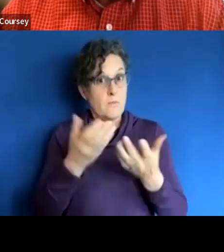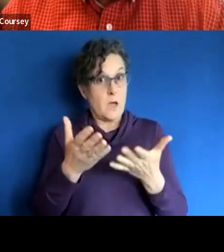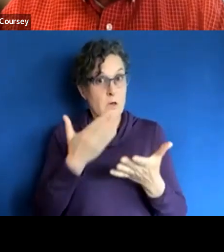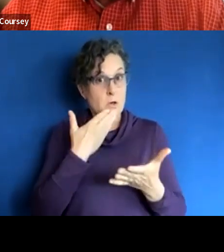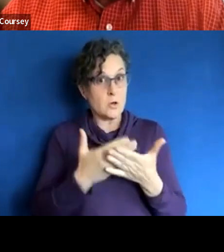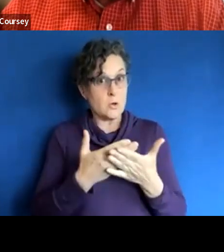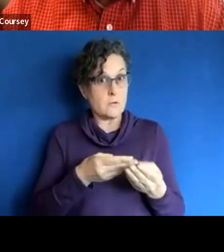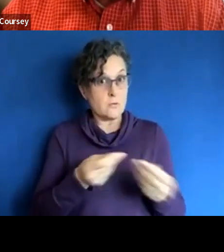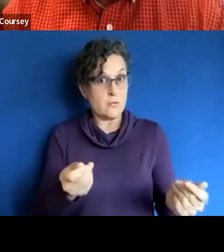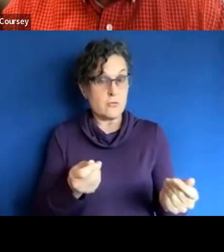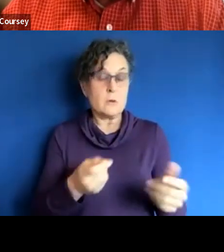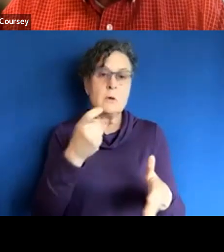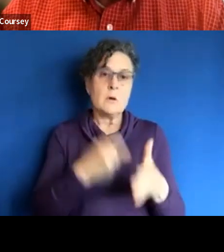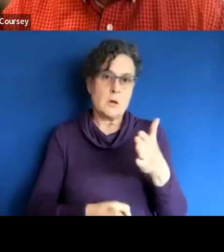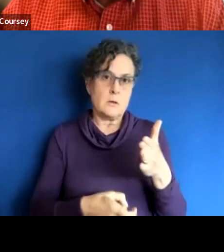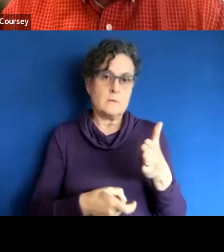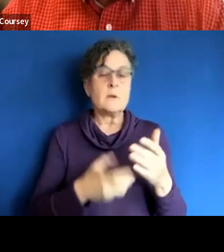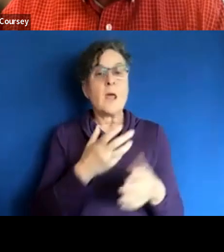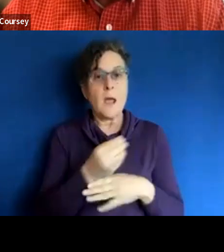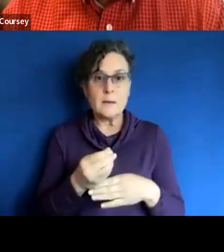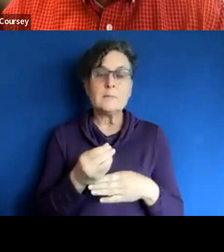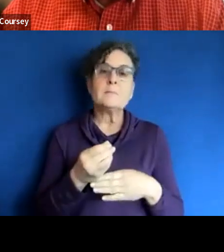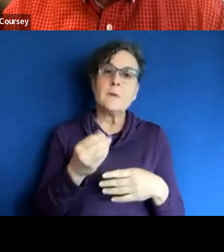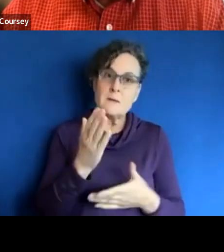a cost. It comes with concerns. It comes with